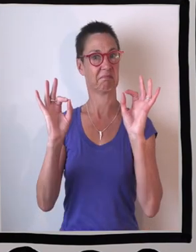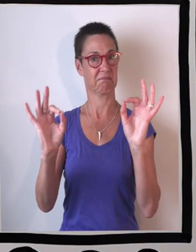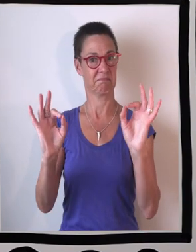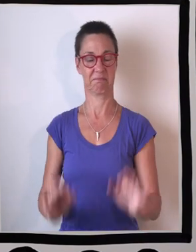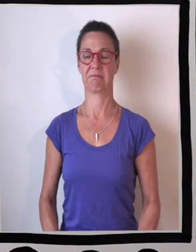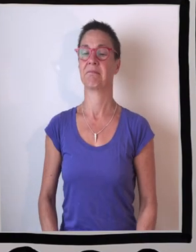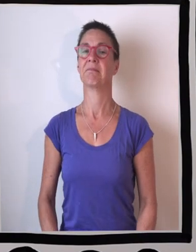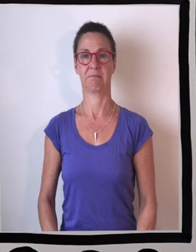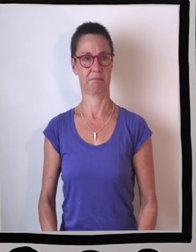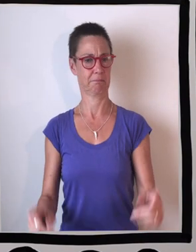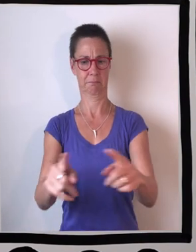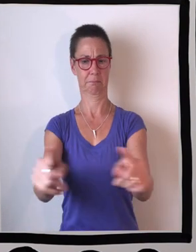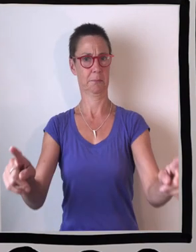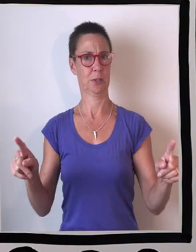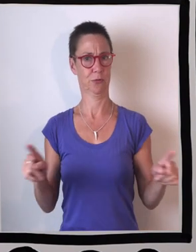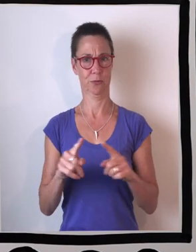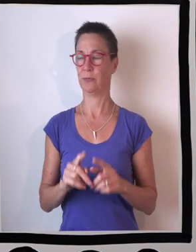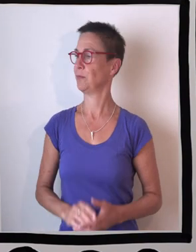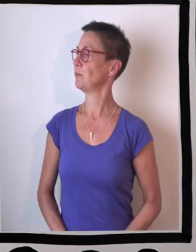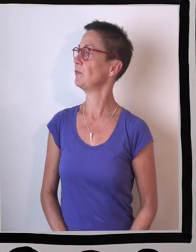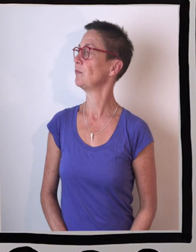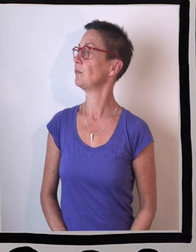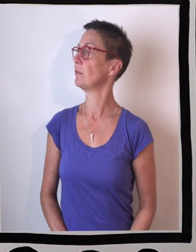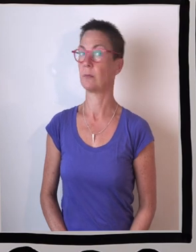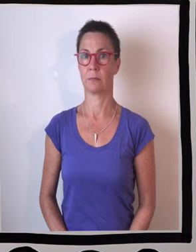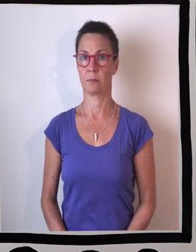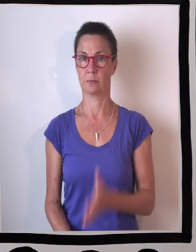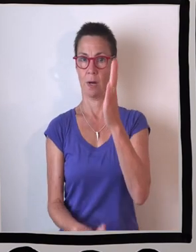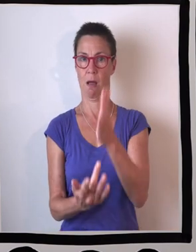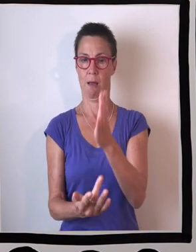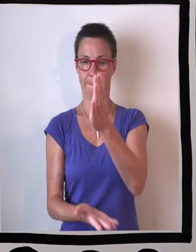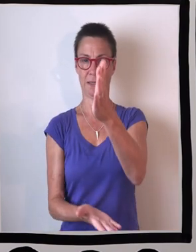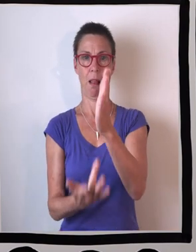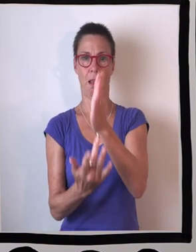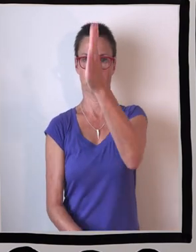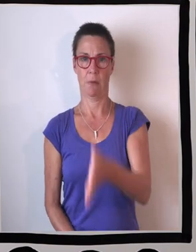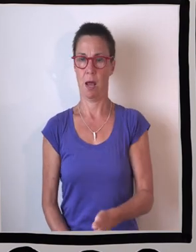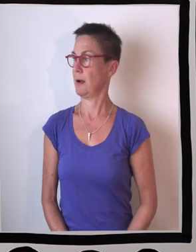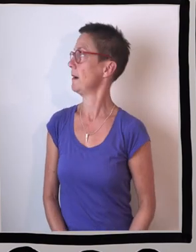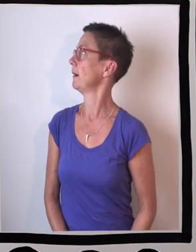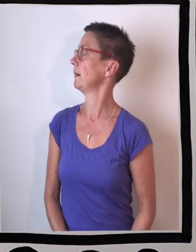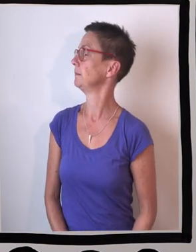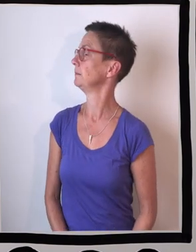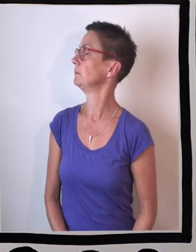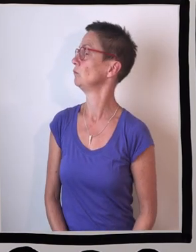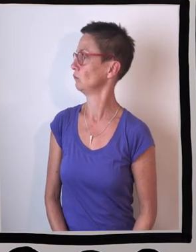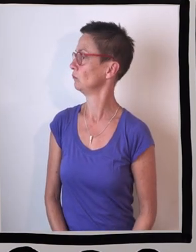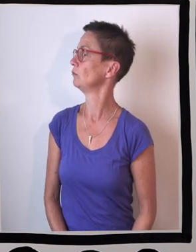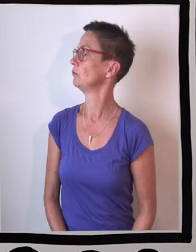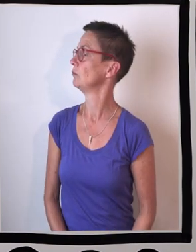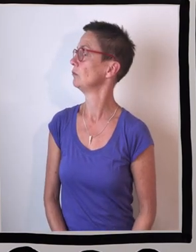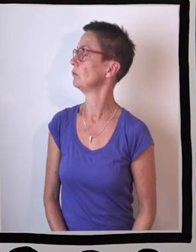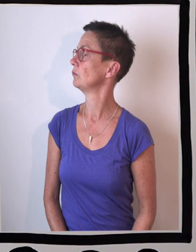the outskirts of the pitch. Now we're going to need a halfway point. So there's the halfway line of the pitch.